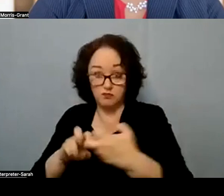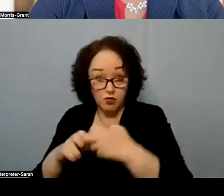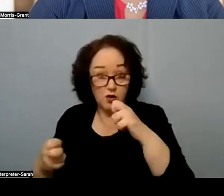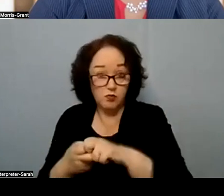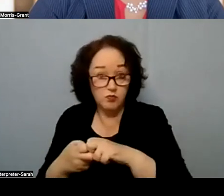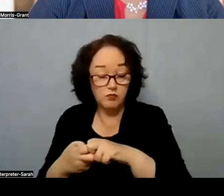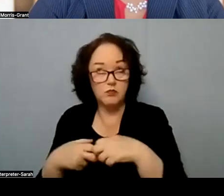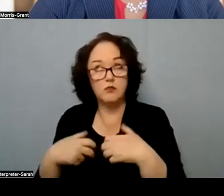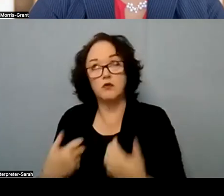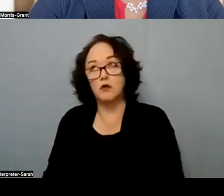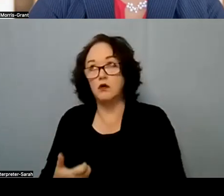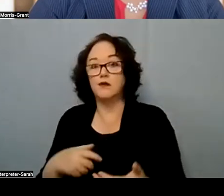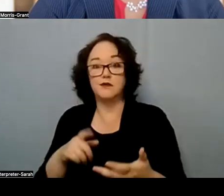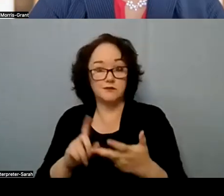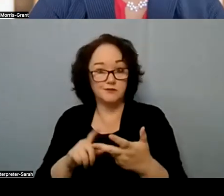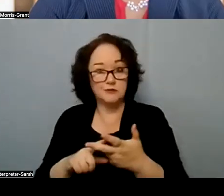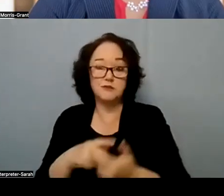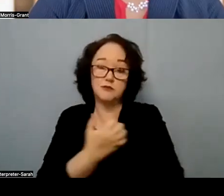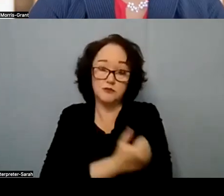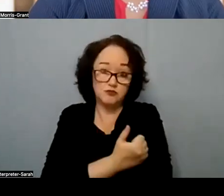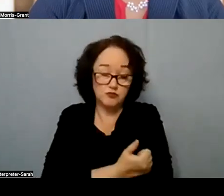substance use, I think, are the biggest ones that we tend to see.